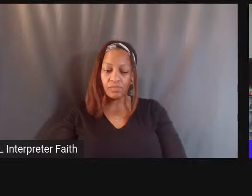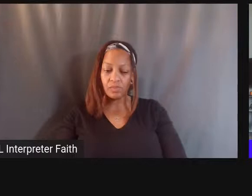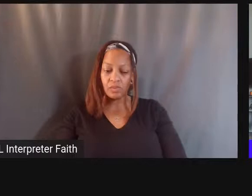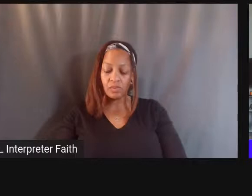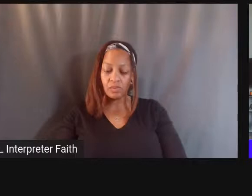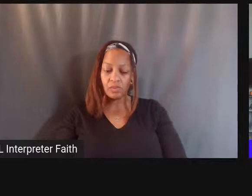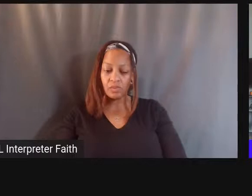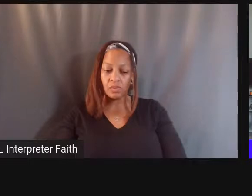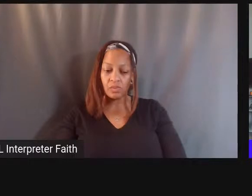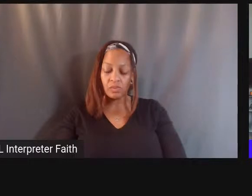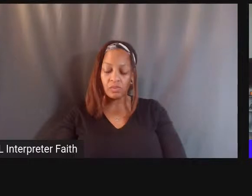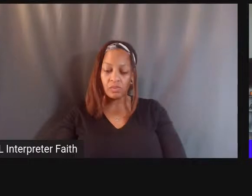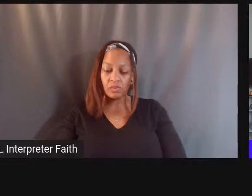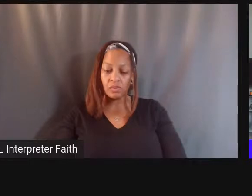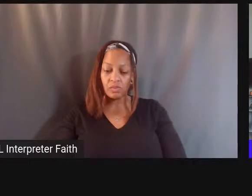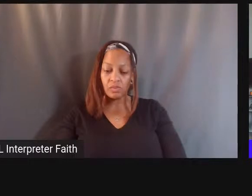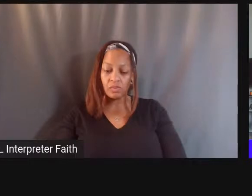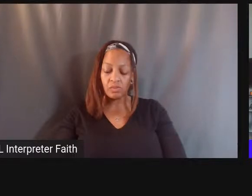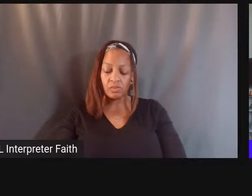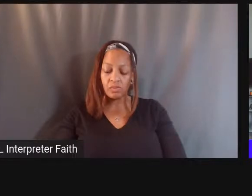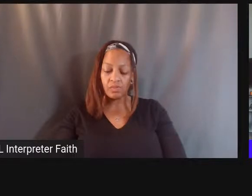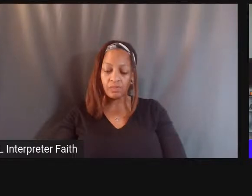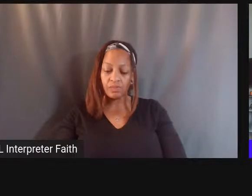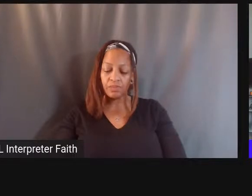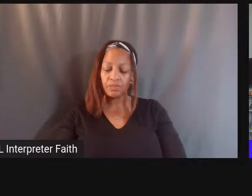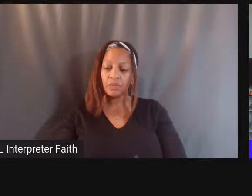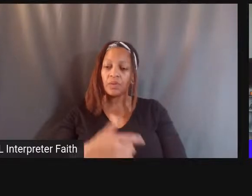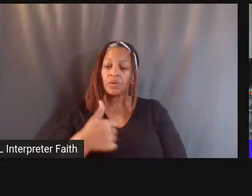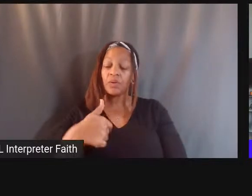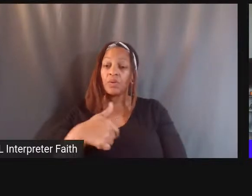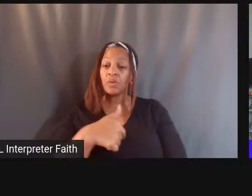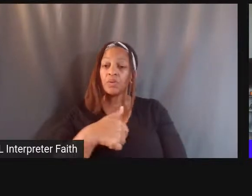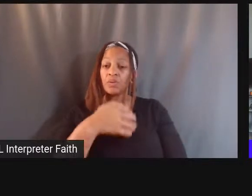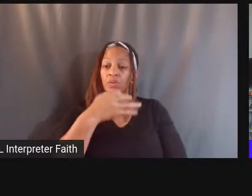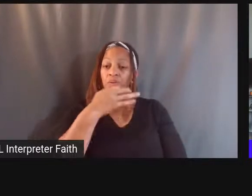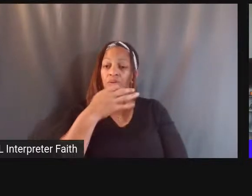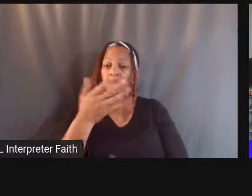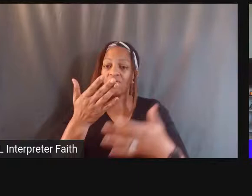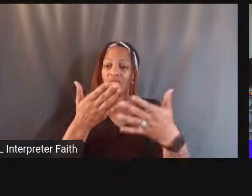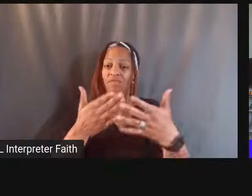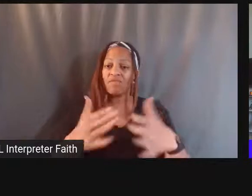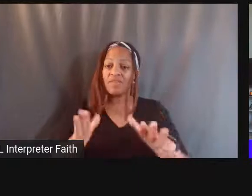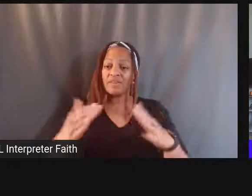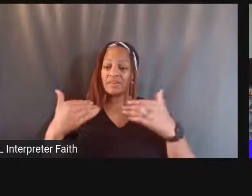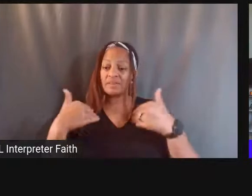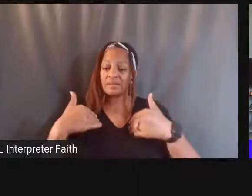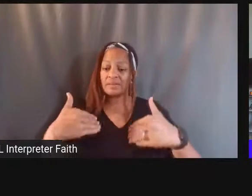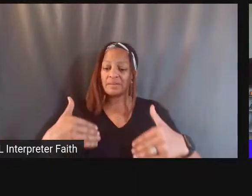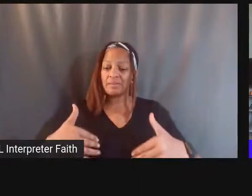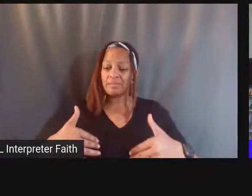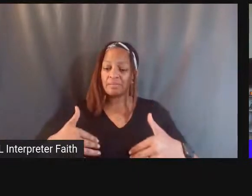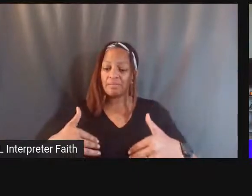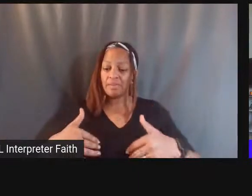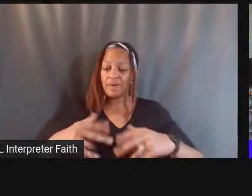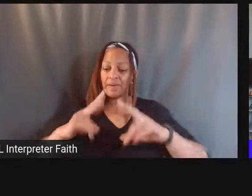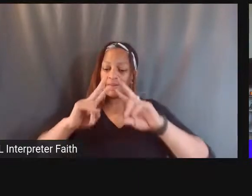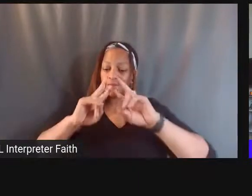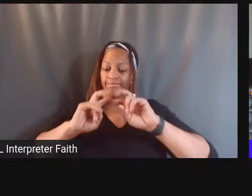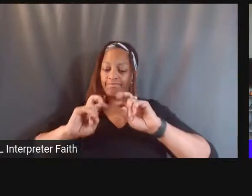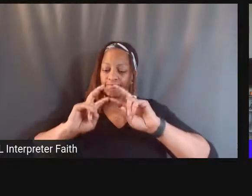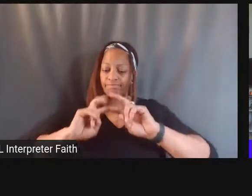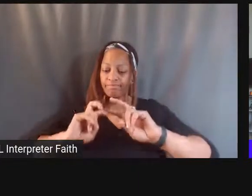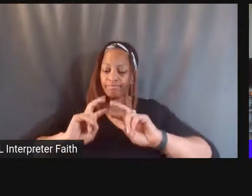And as we finish this body scan meditation, let's just take a few moments to notice